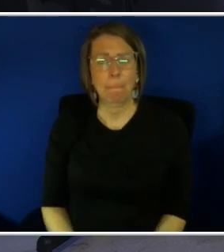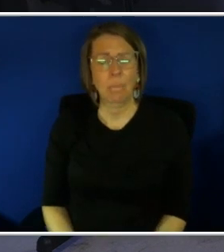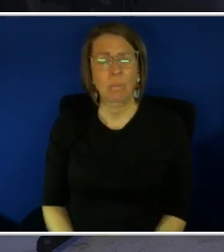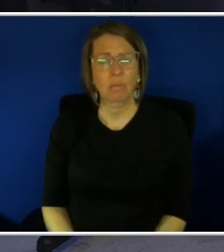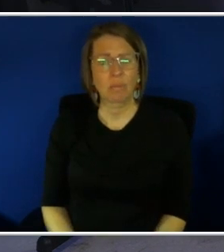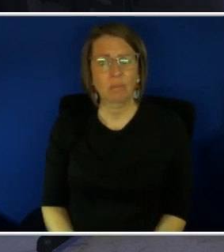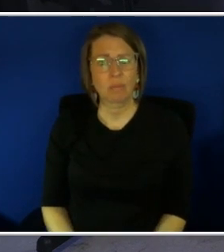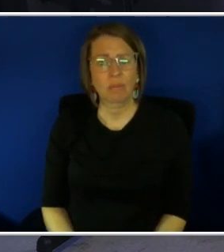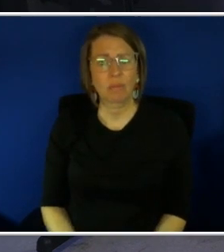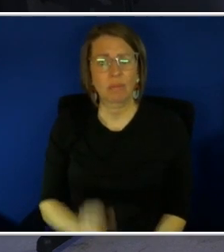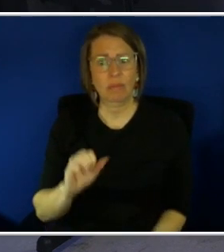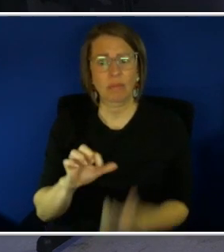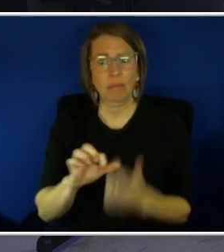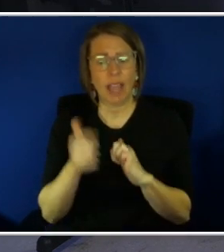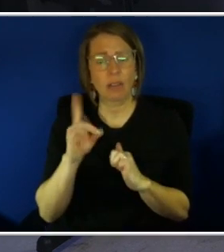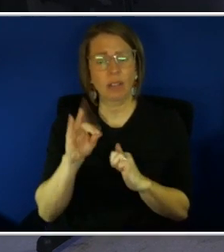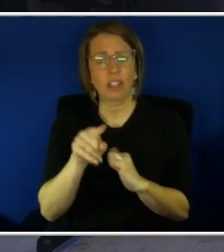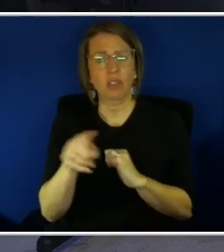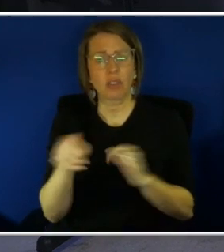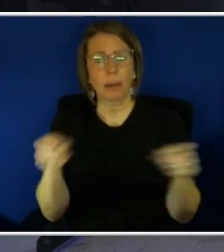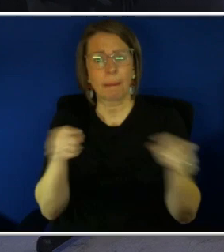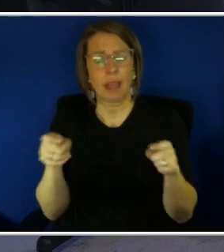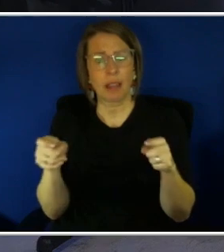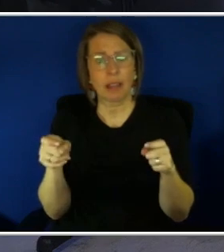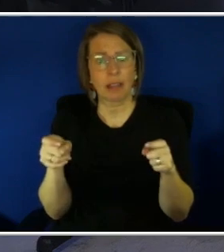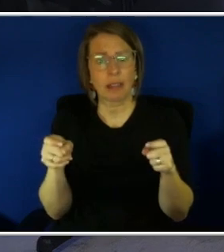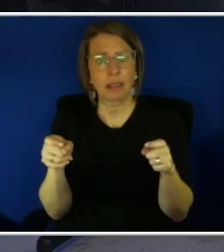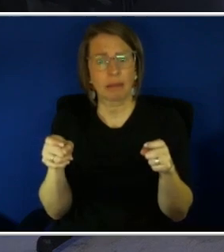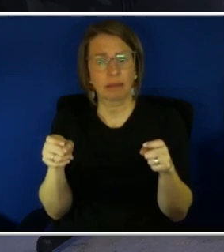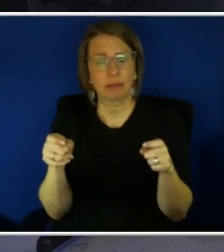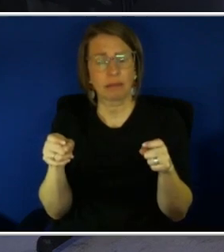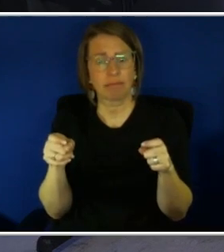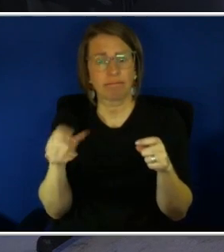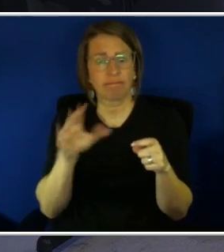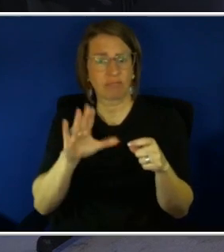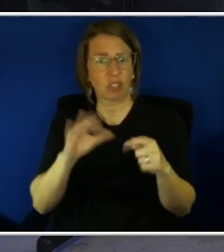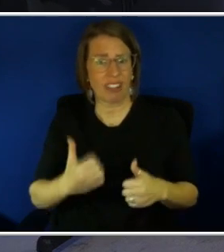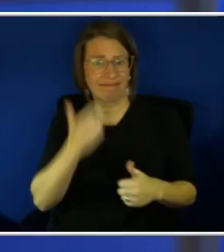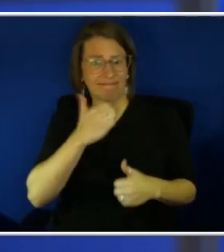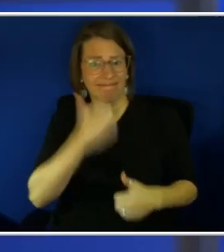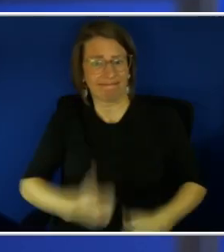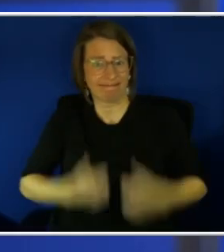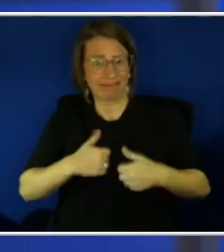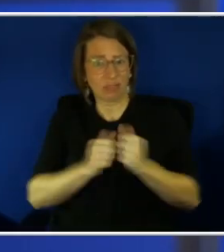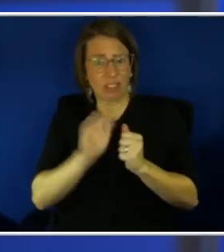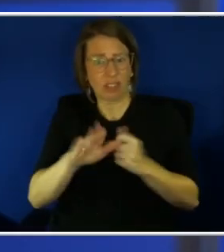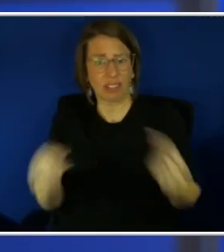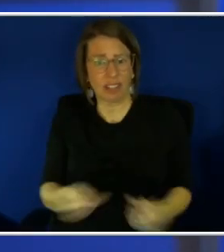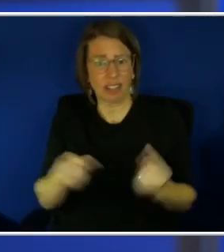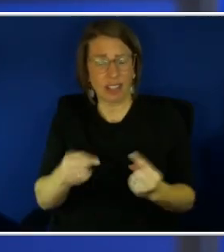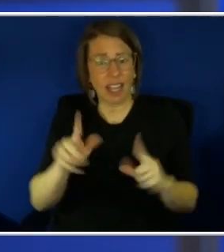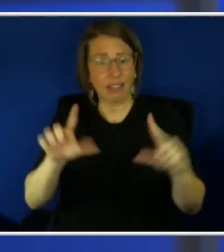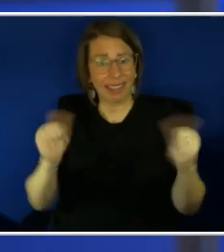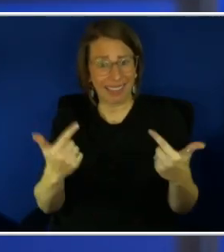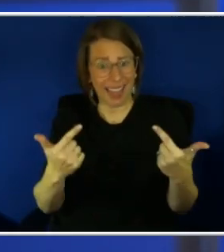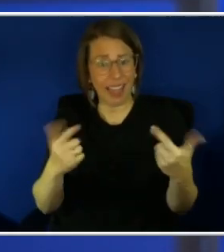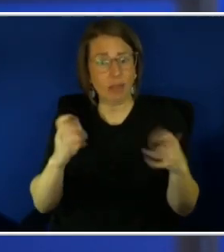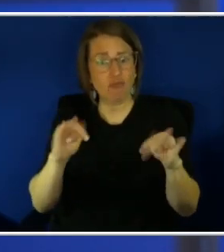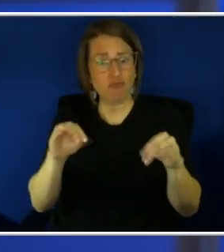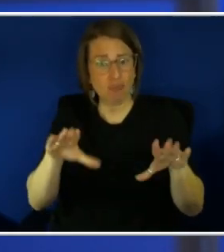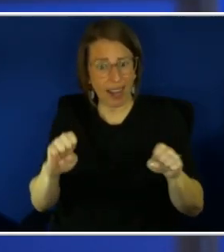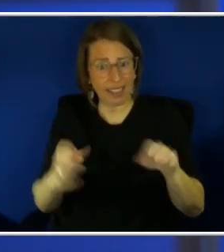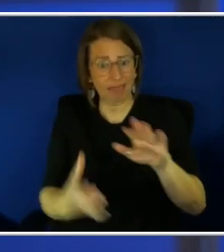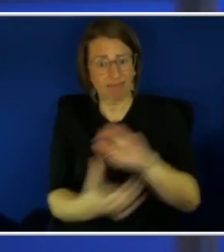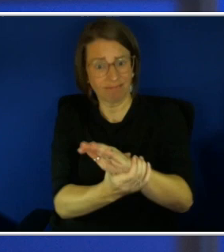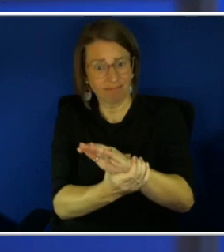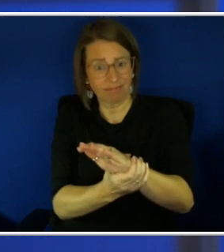you manage day-to-day life with that injury you had? Well, they put me in leg braces. First, it was just the leg that